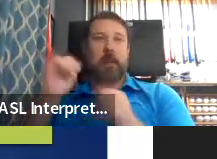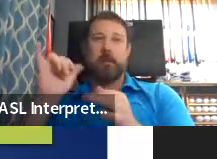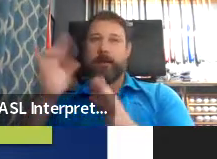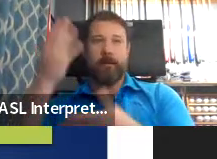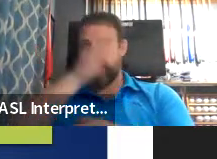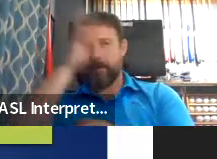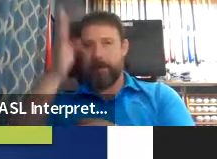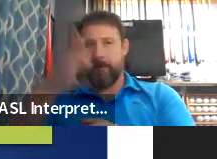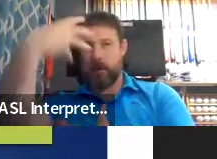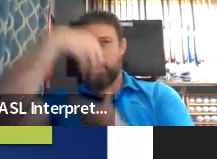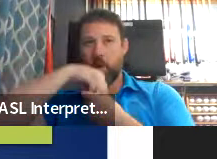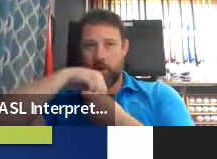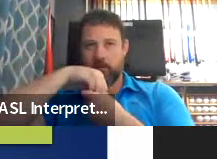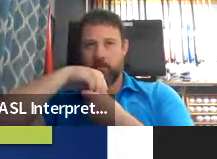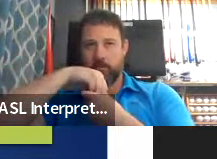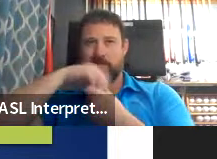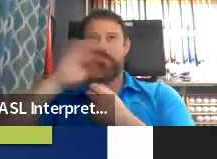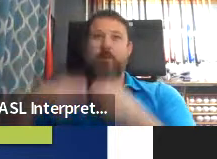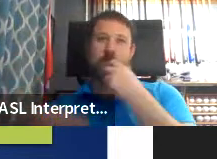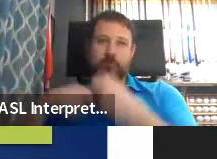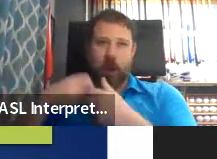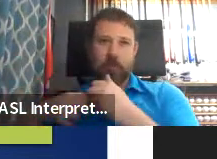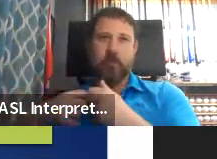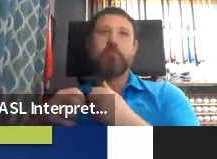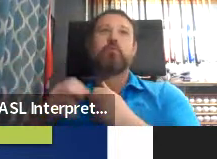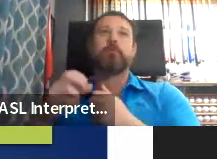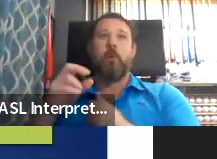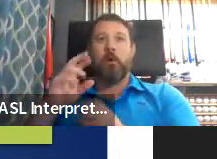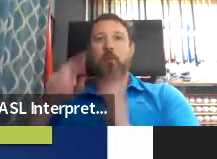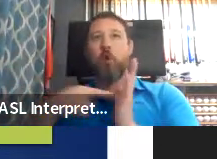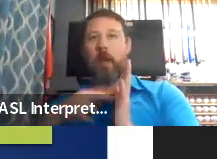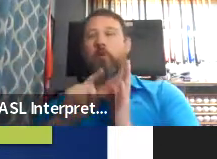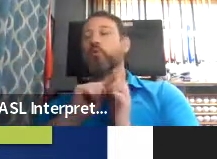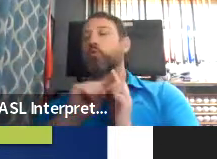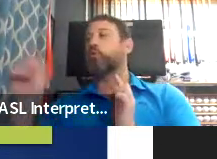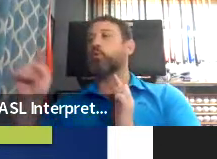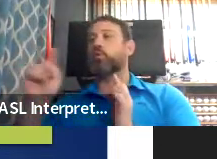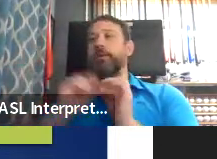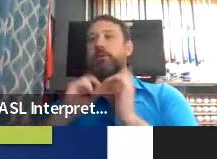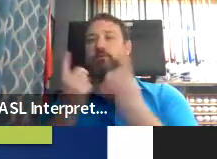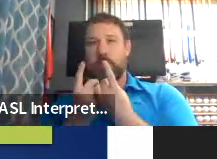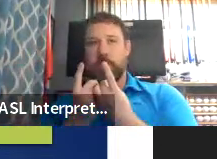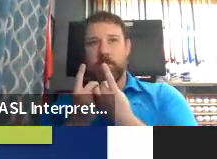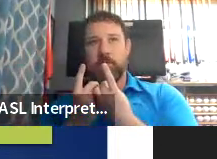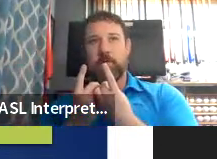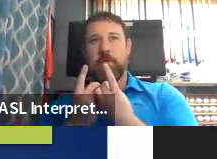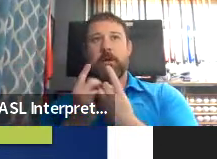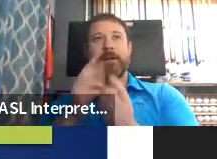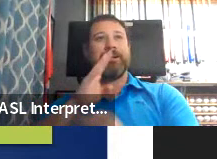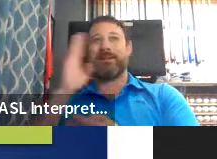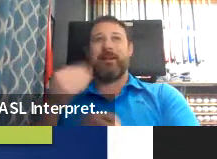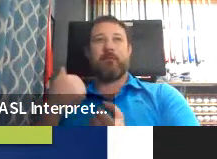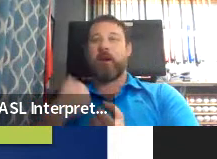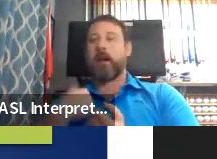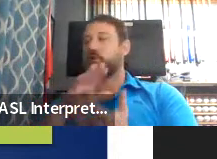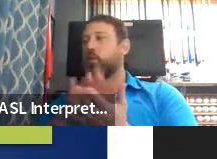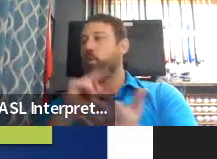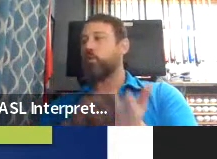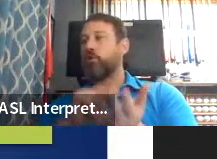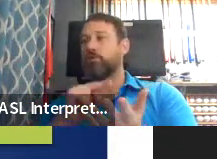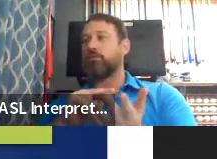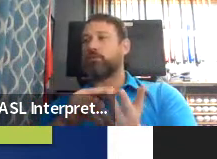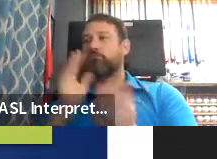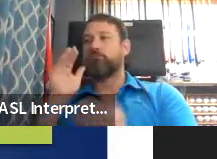And so that was a problem in terms of role model to districts. We've never had a school nurse consultant at the County Office